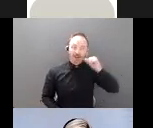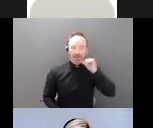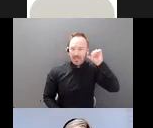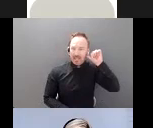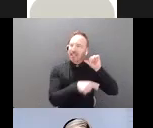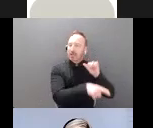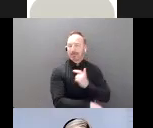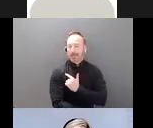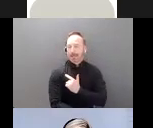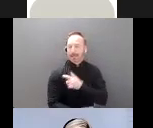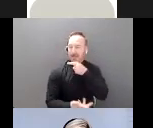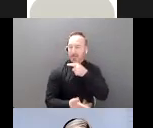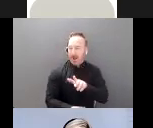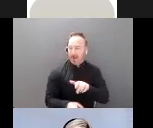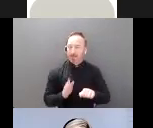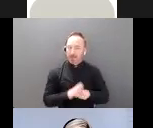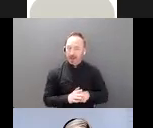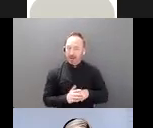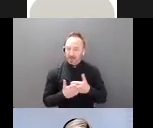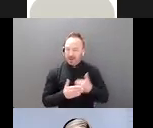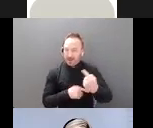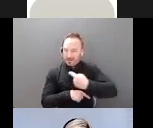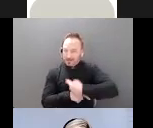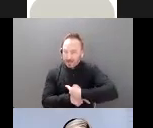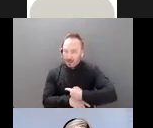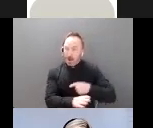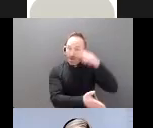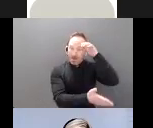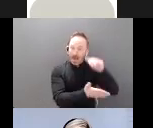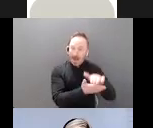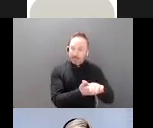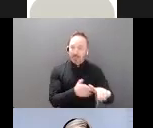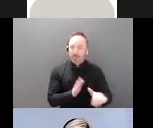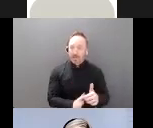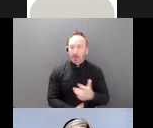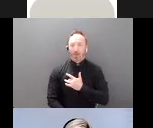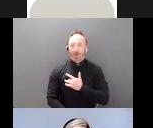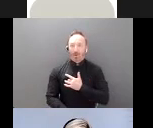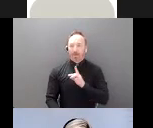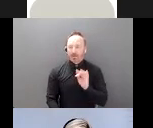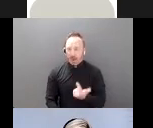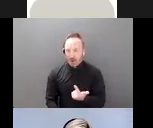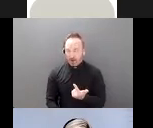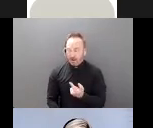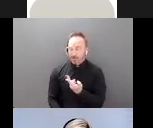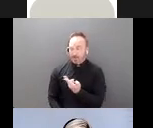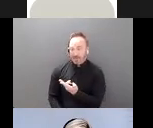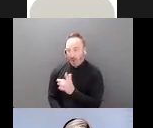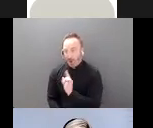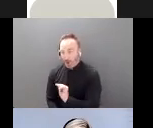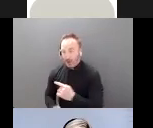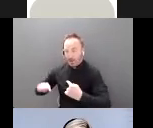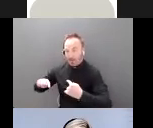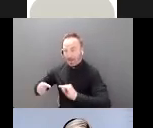that he really cared about our dog and he wanted not to hurt her, which gave me this new insight into